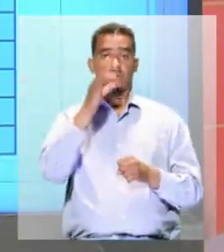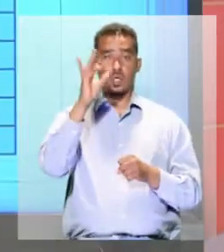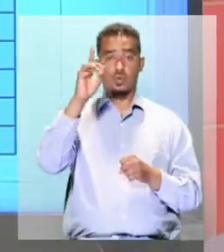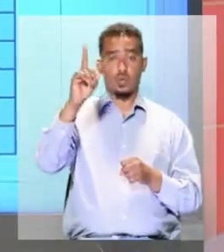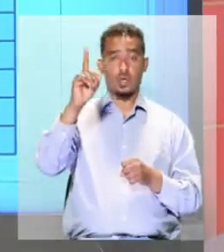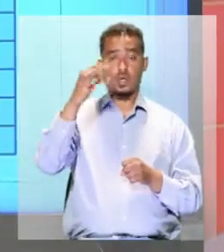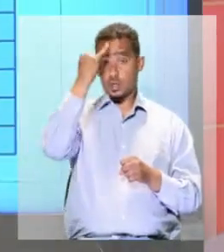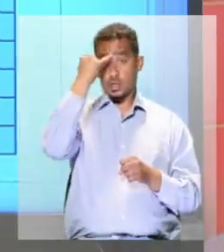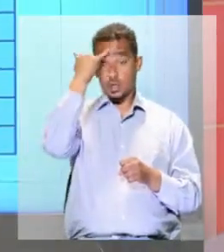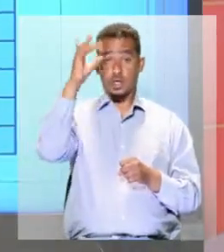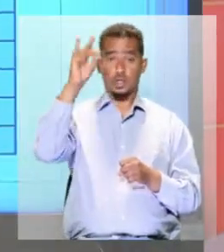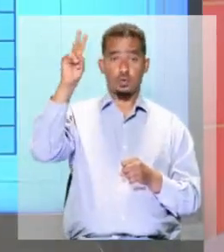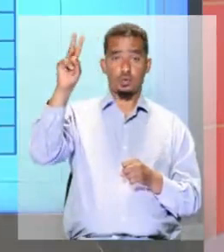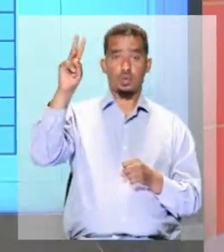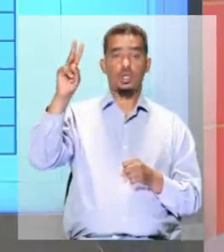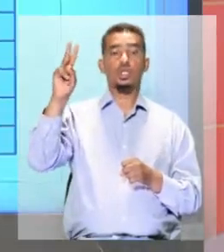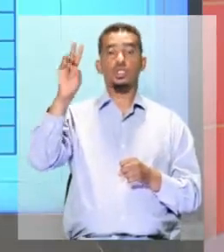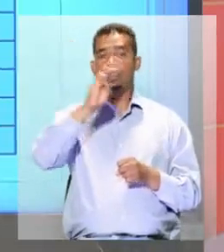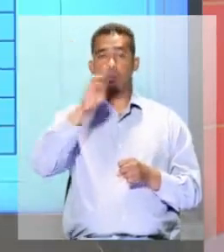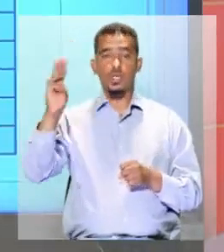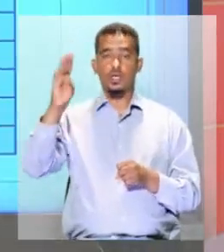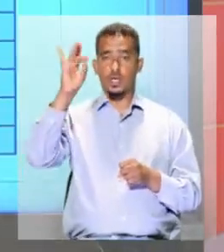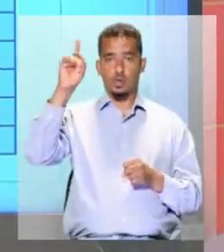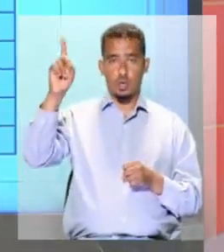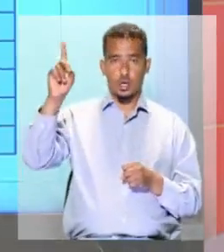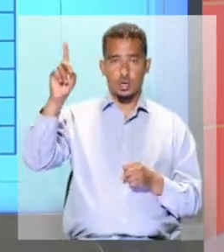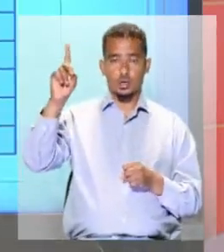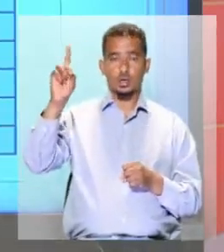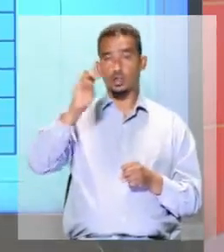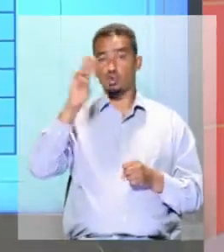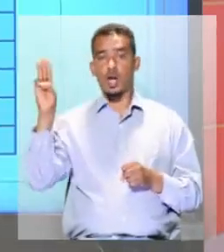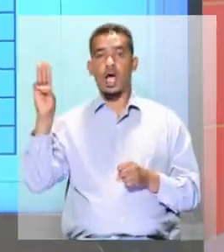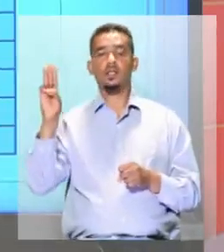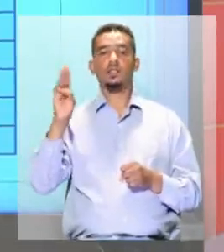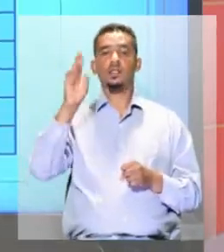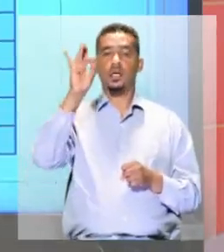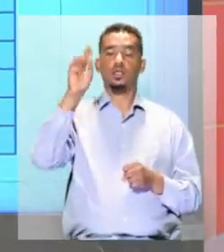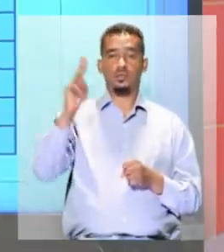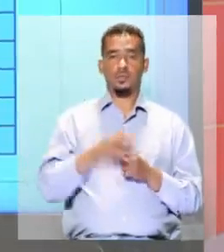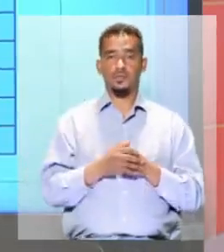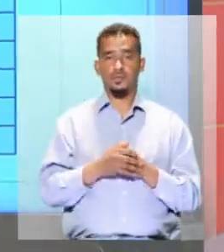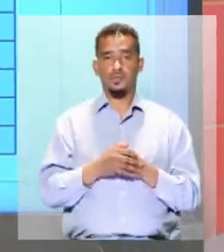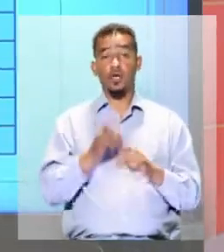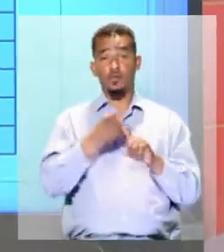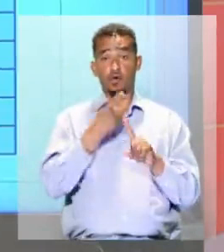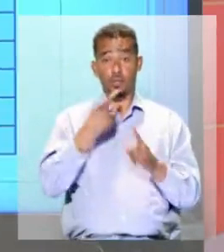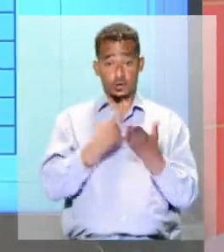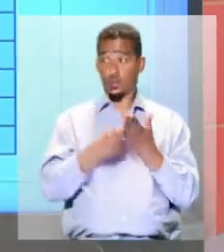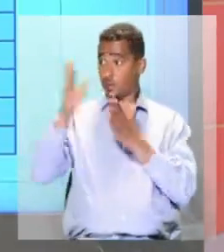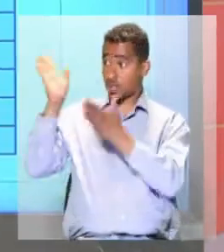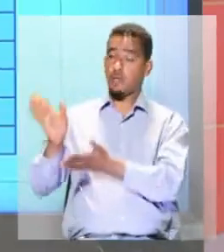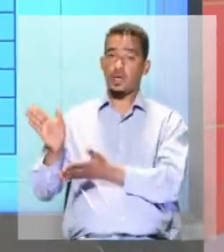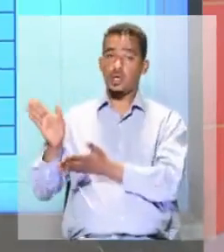81. Italy, 82. Sweden, 81. Switzerland, 82. From this table,